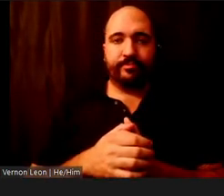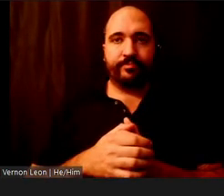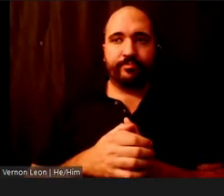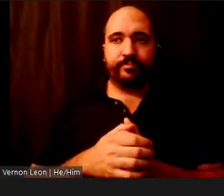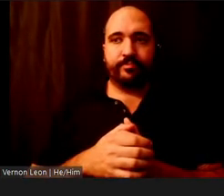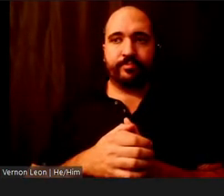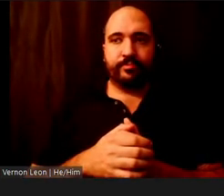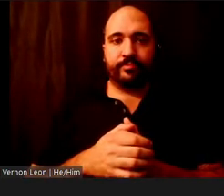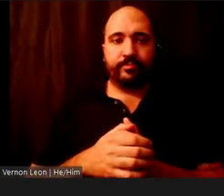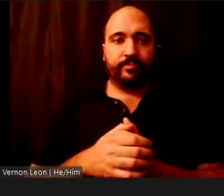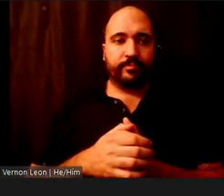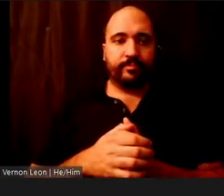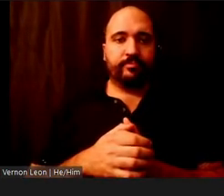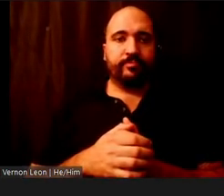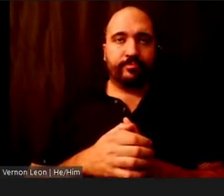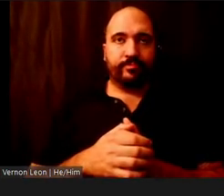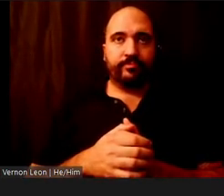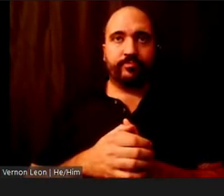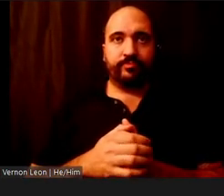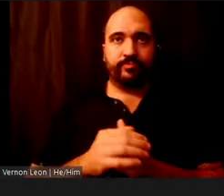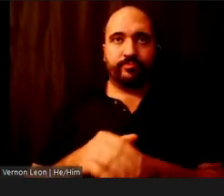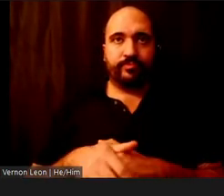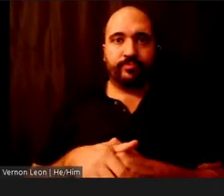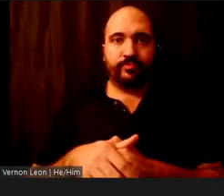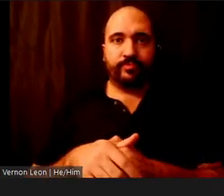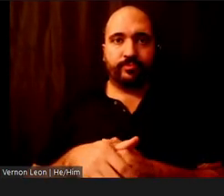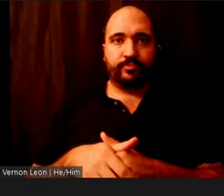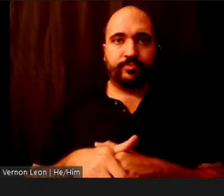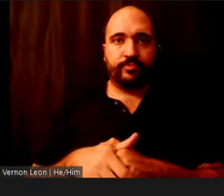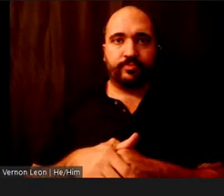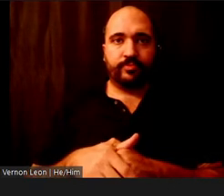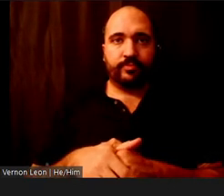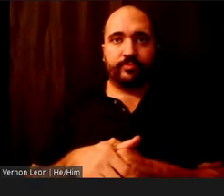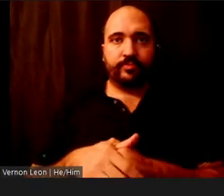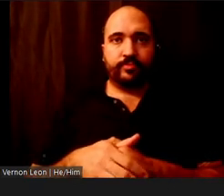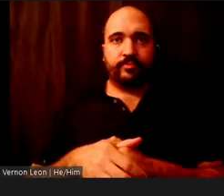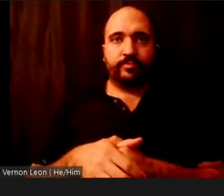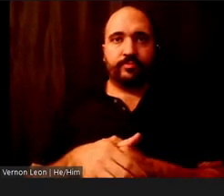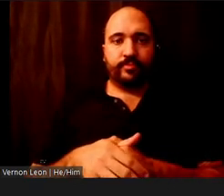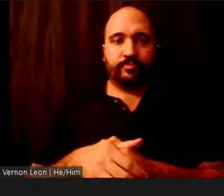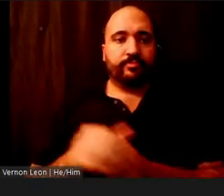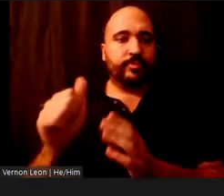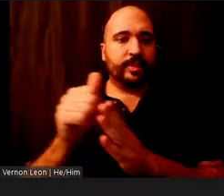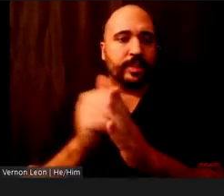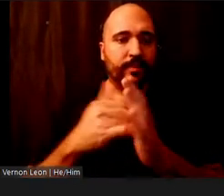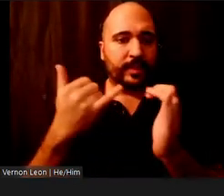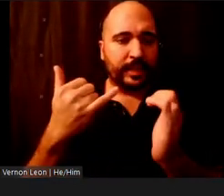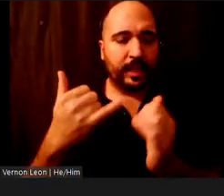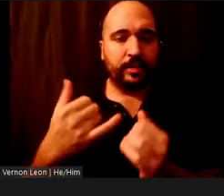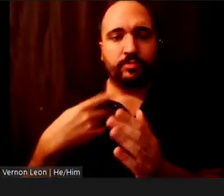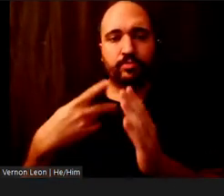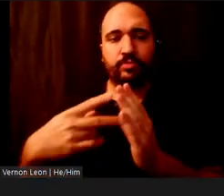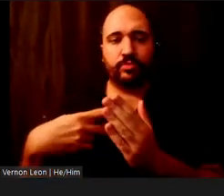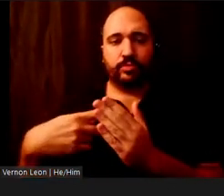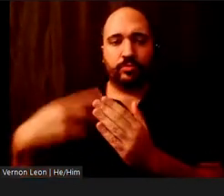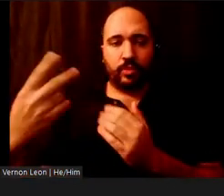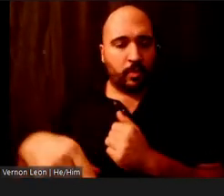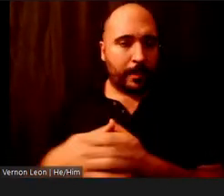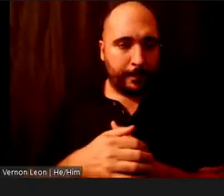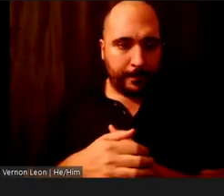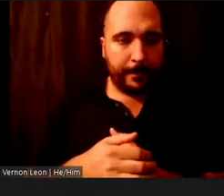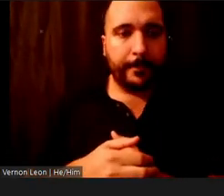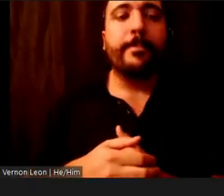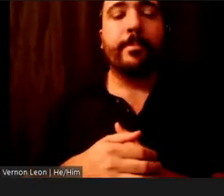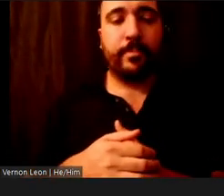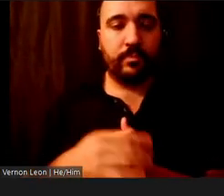Our agenda for today is to review the proposed program, the project purpose and need, discuss the project alternatives, provide an